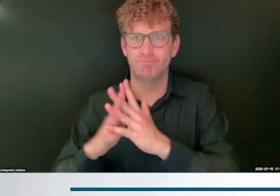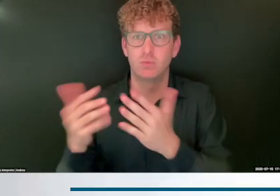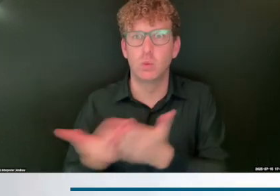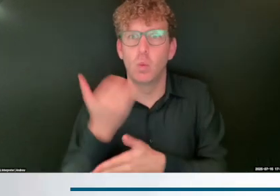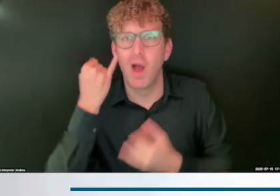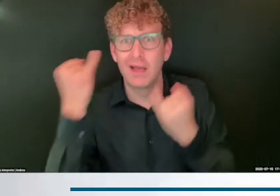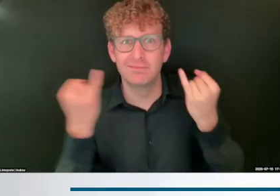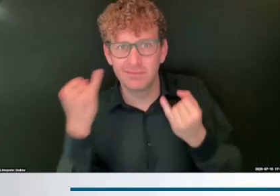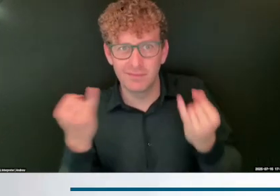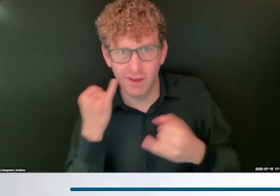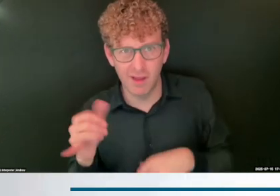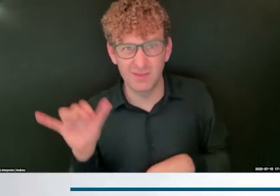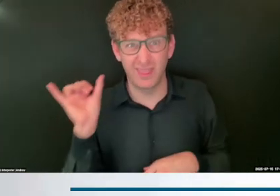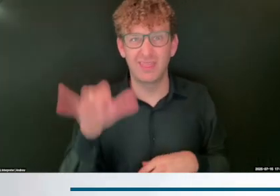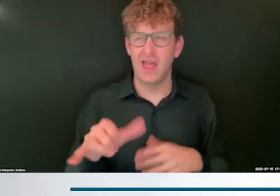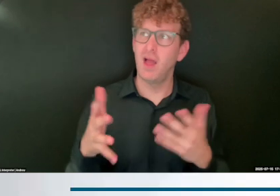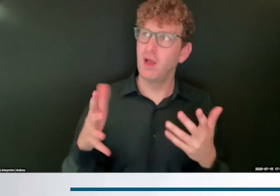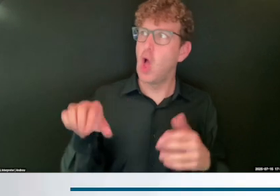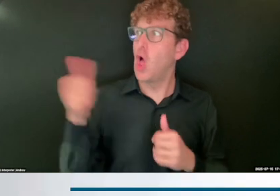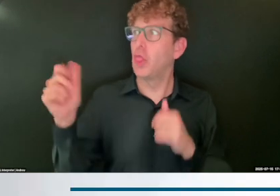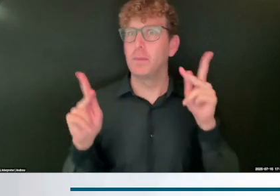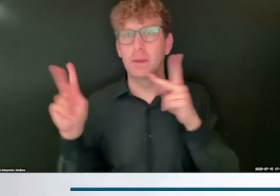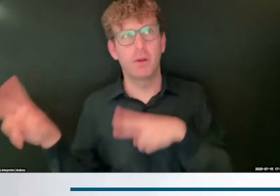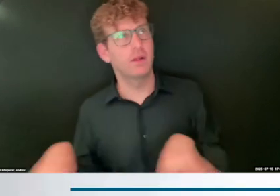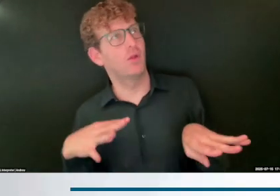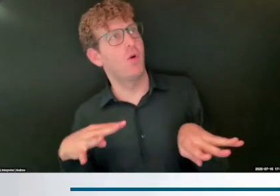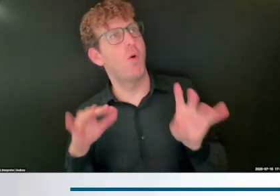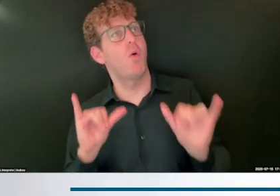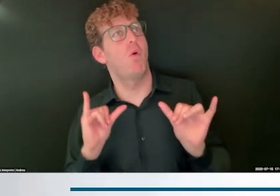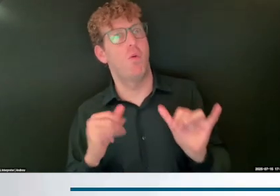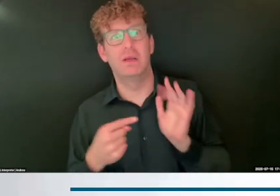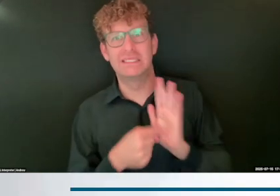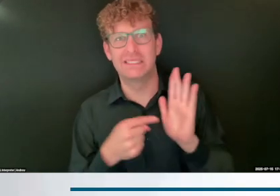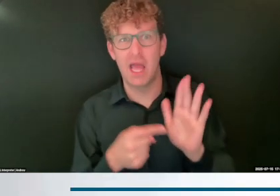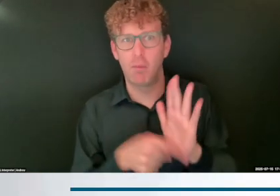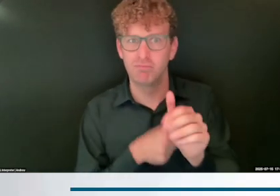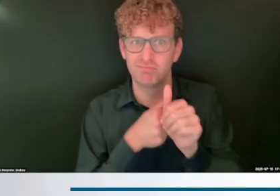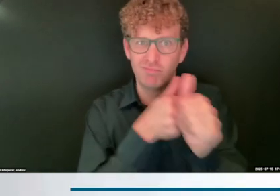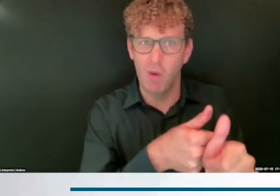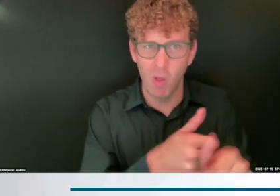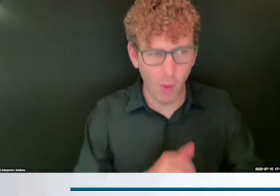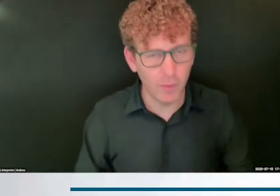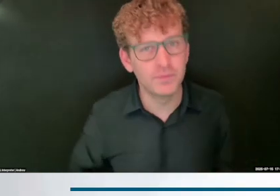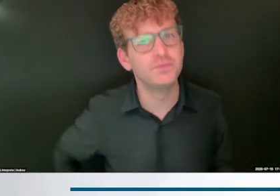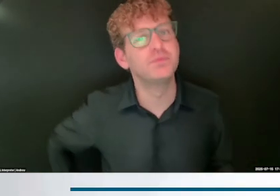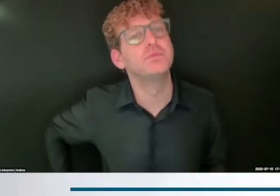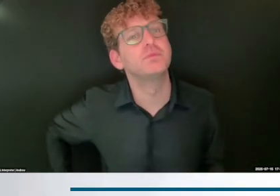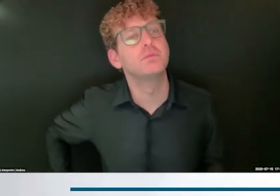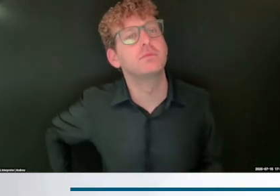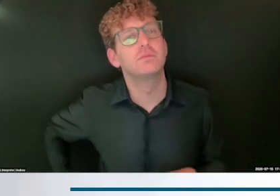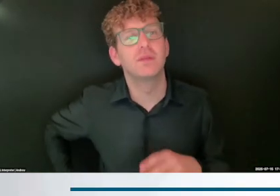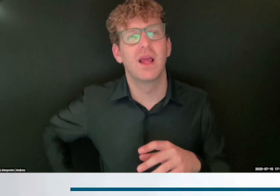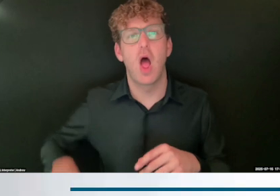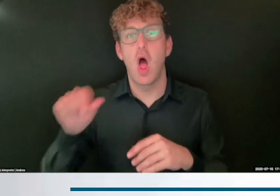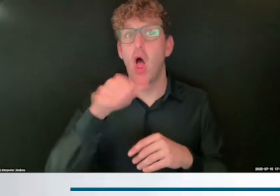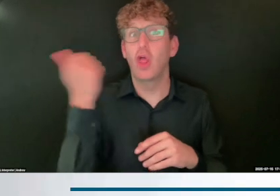others to follow. Our workgroup presentation shared other project highlights for West Oakland and City Heights, as